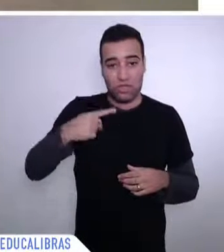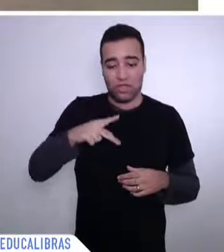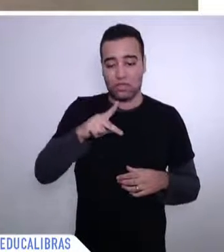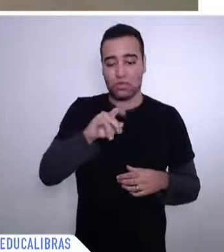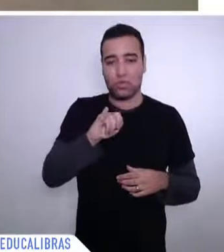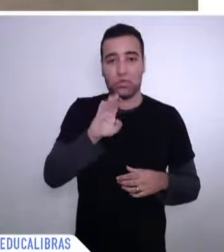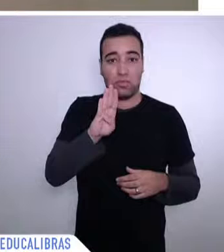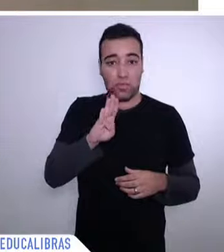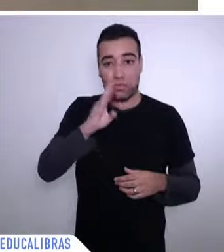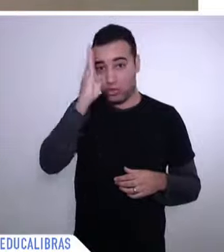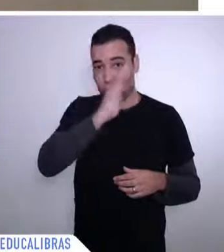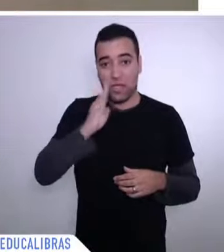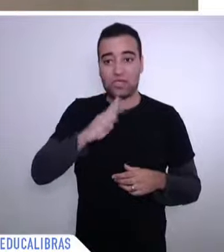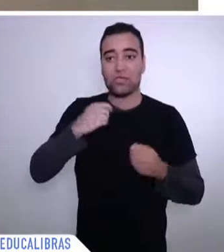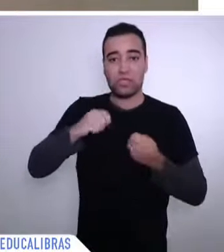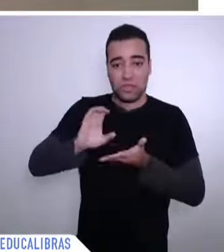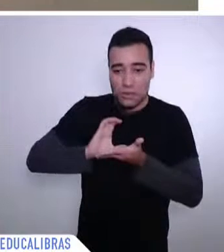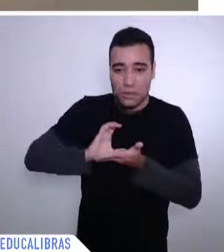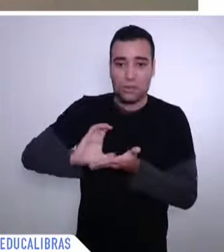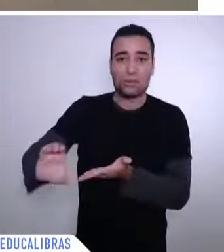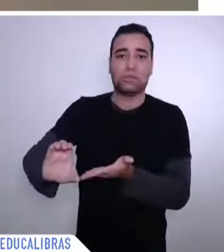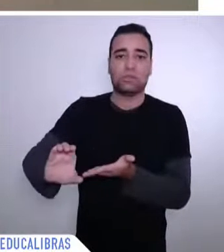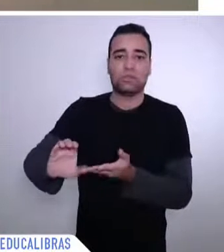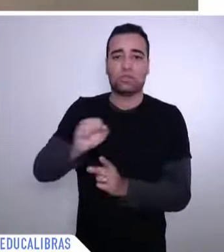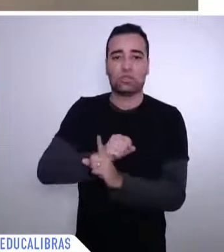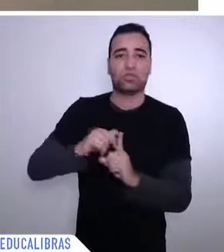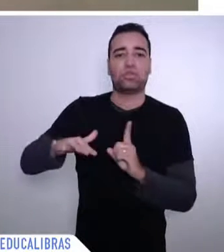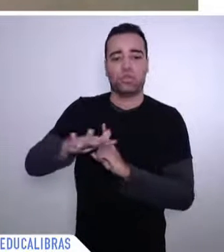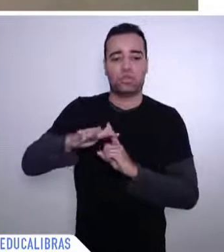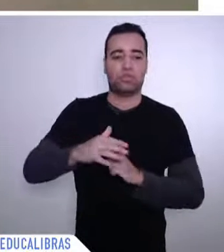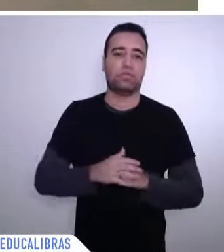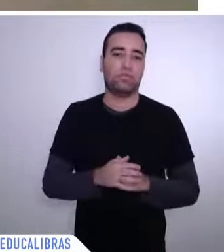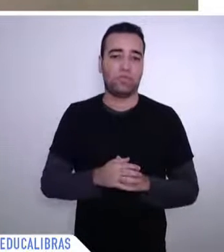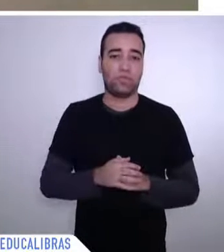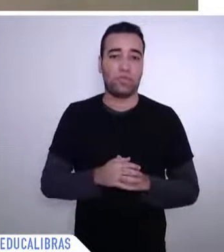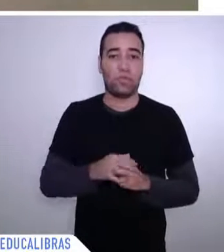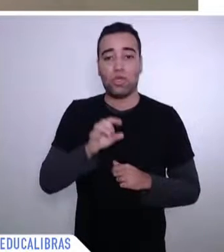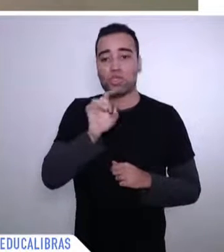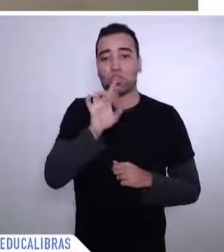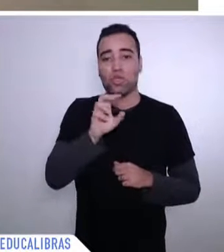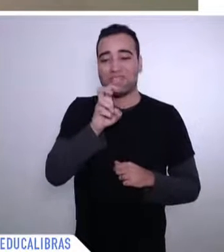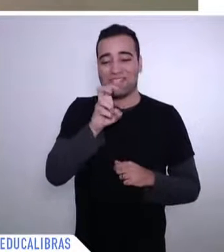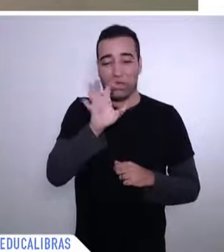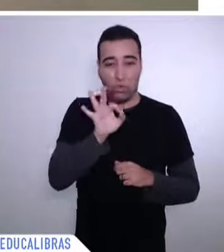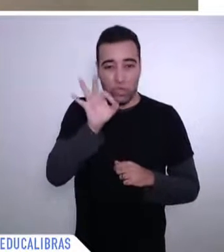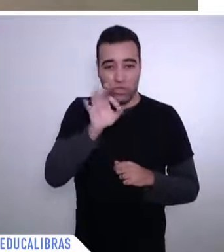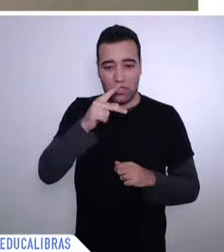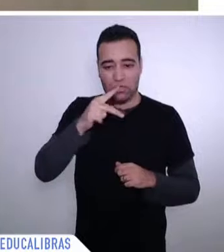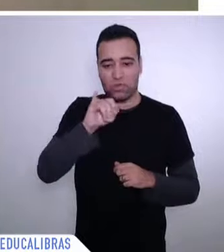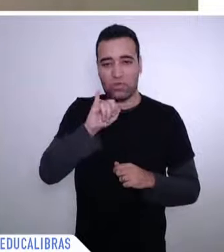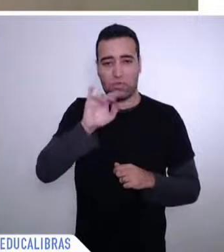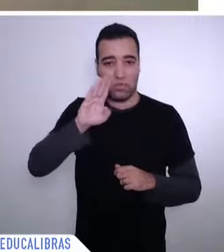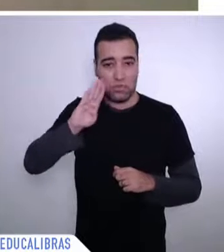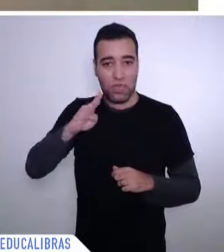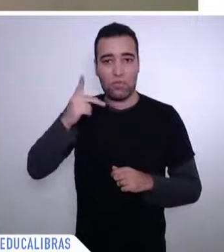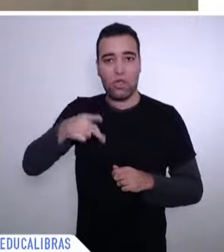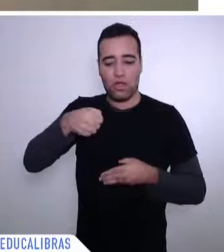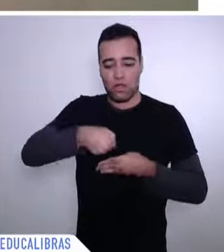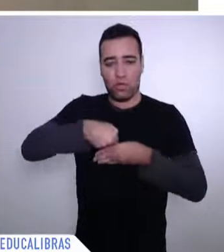GDP goes to Bolsa Familia, which is a highly effective scheme to help poor